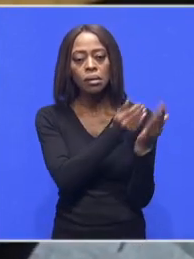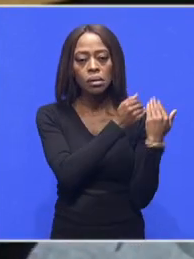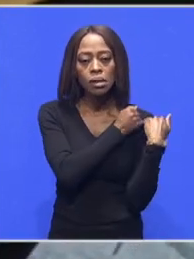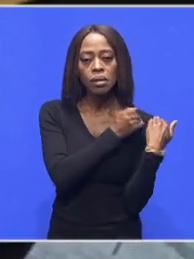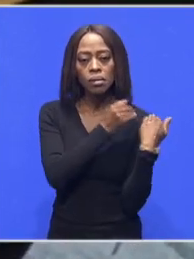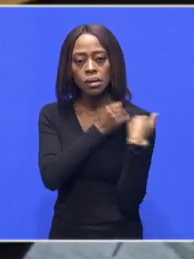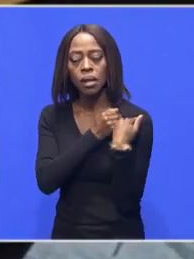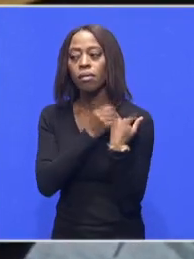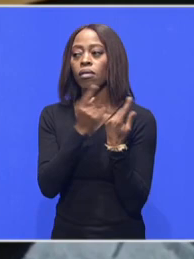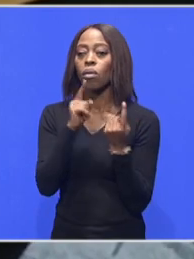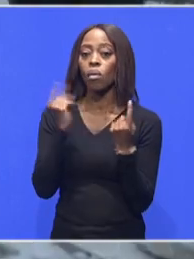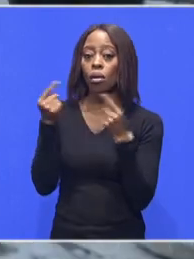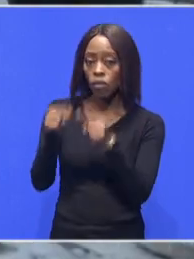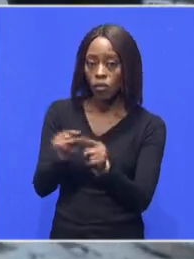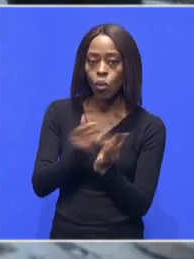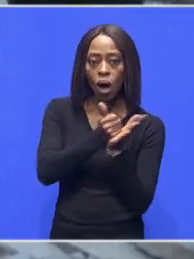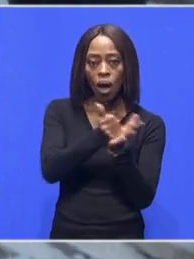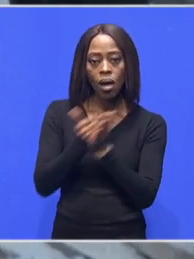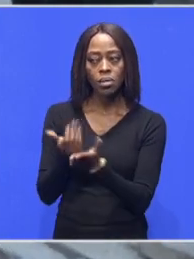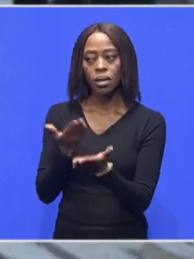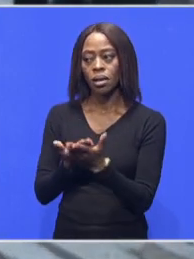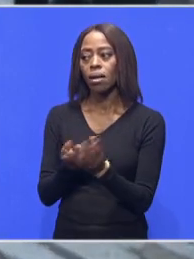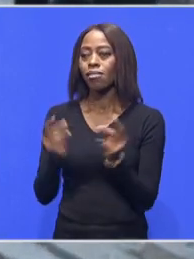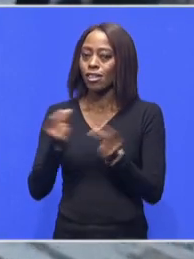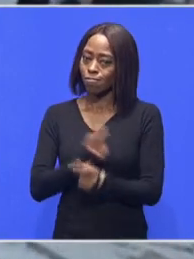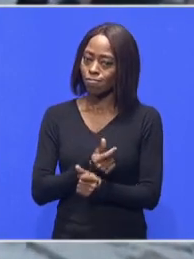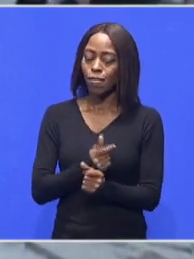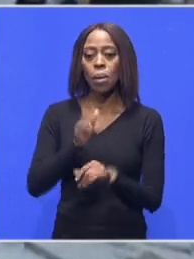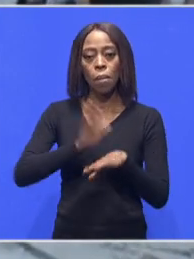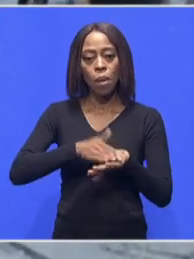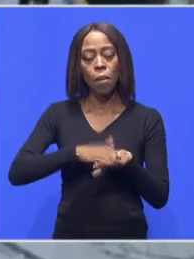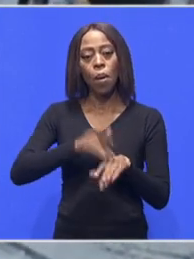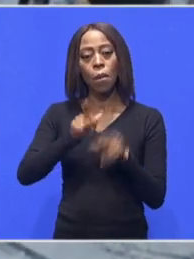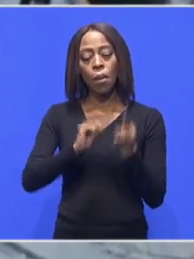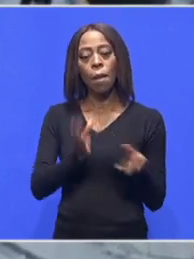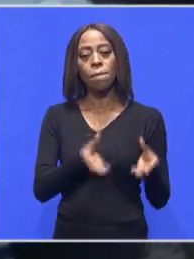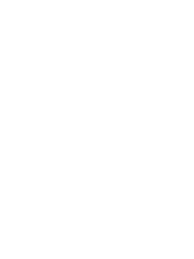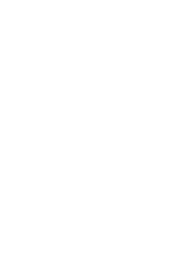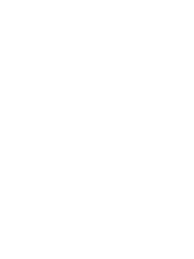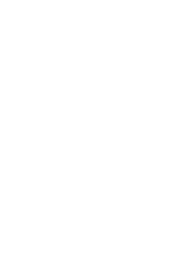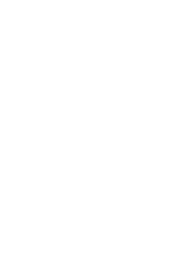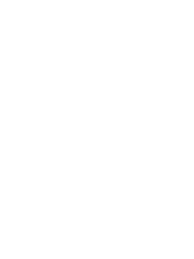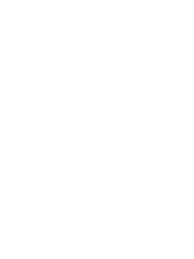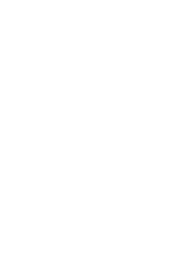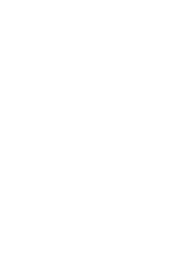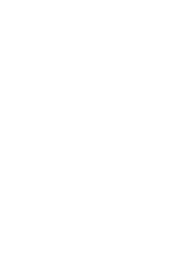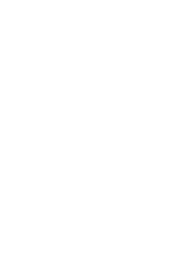Turkiye to assist, and unfortunately, the death toll continues to rise.